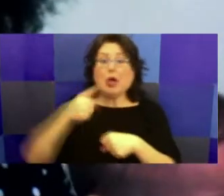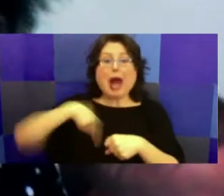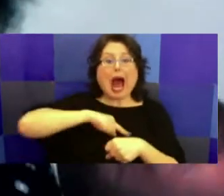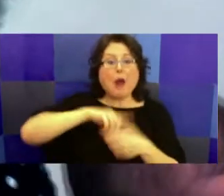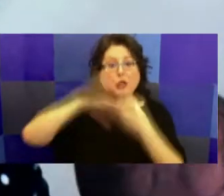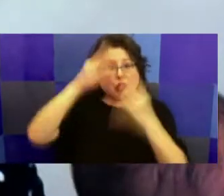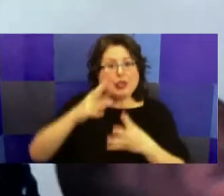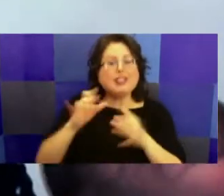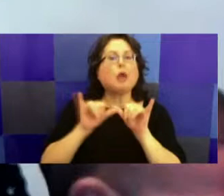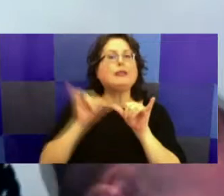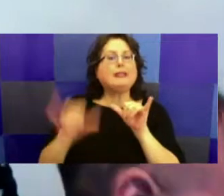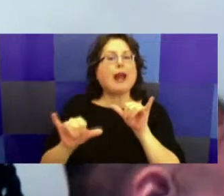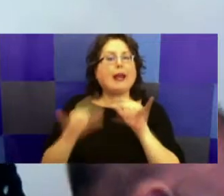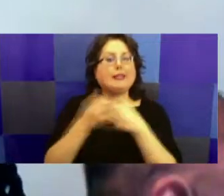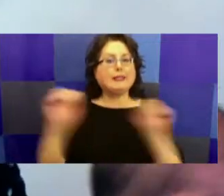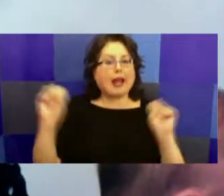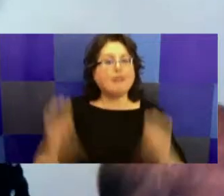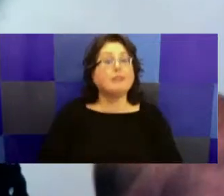safe.